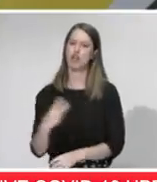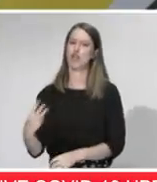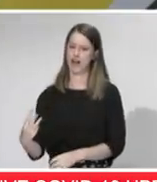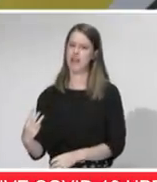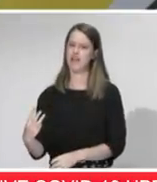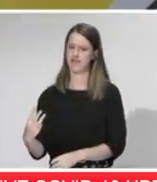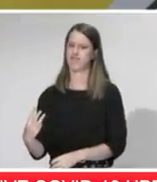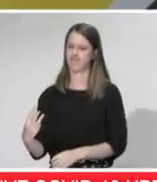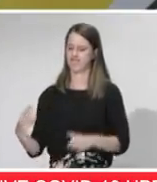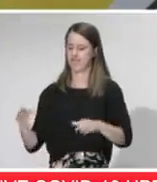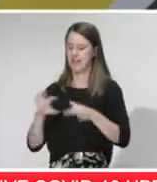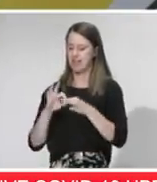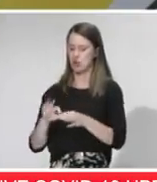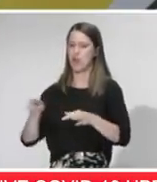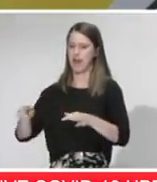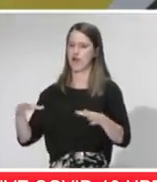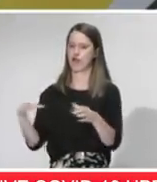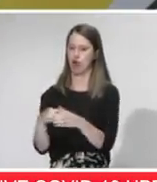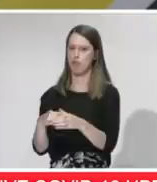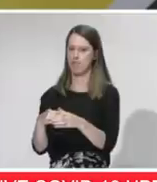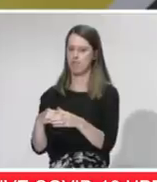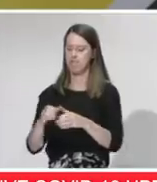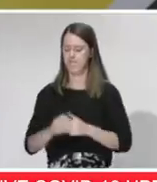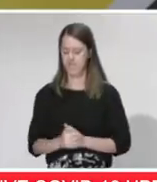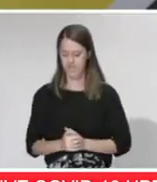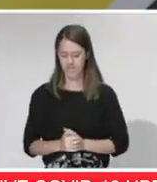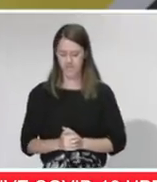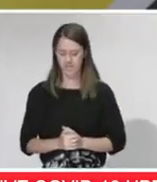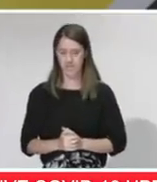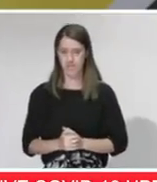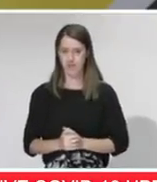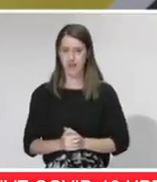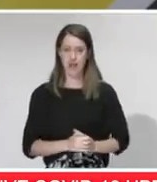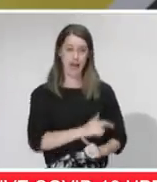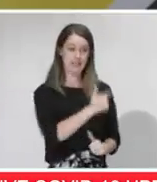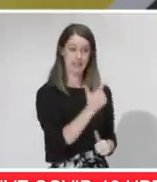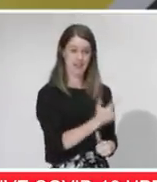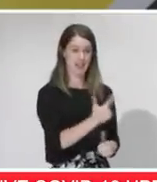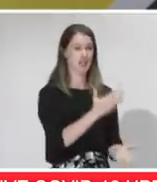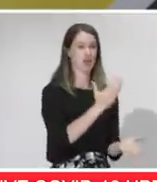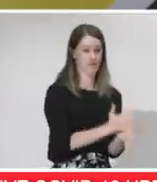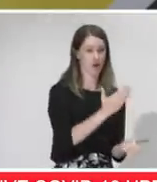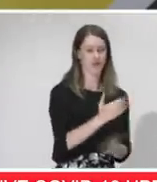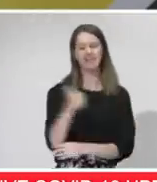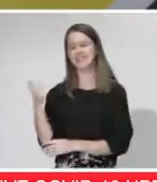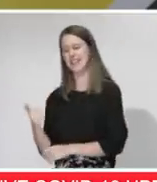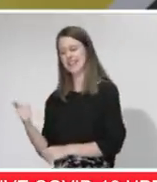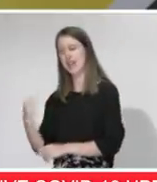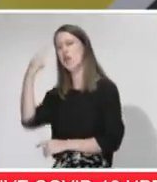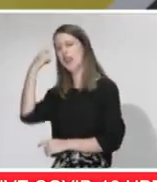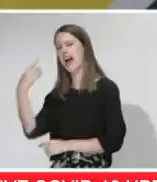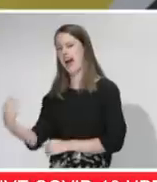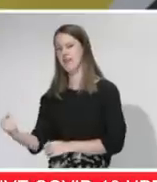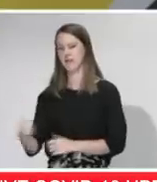with the Rosewood Age Residential Care Cluster. Of those, 17 are confirmed and 16 are probable